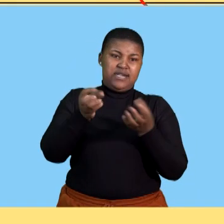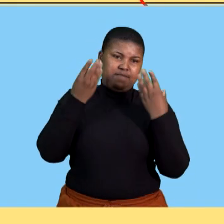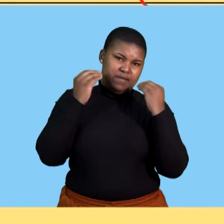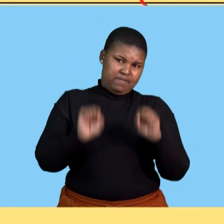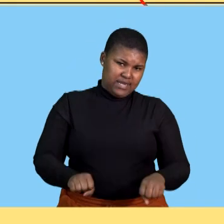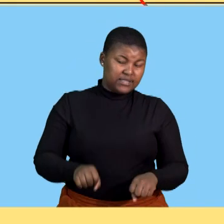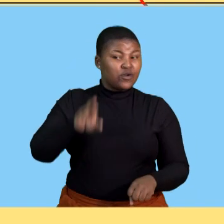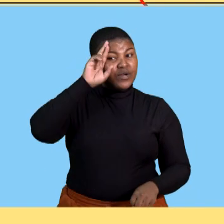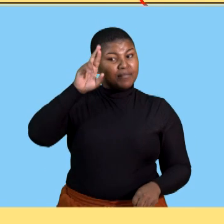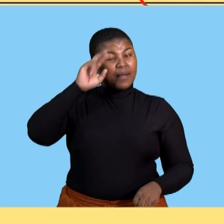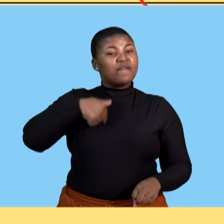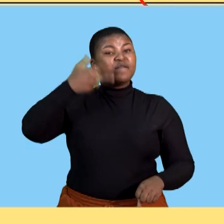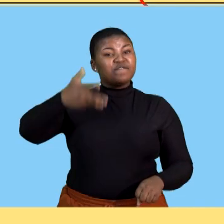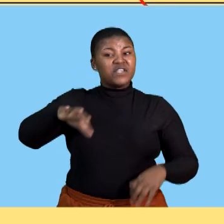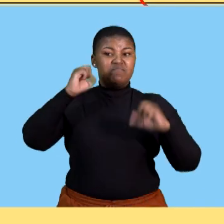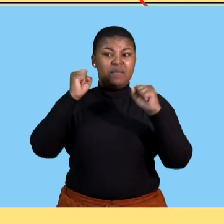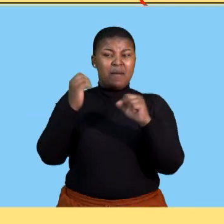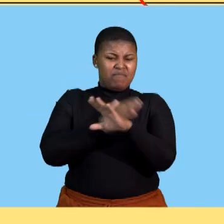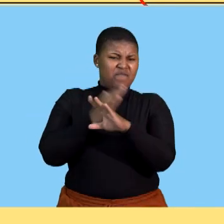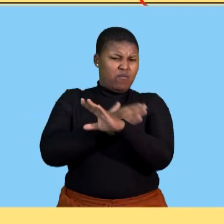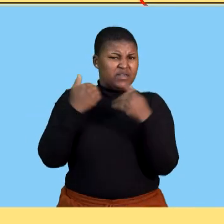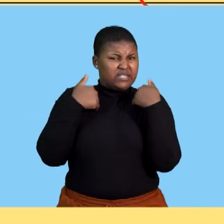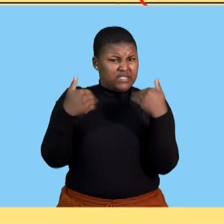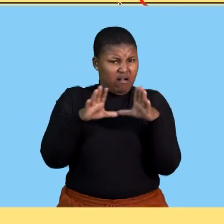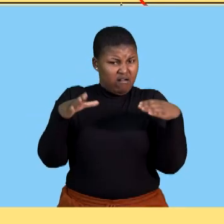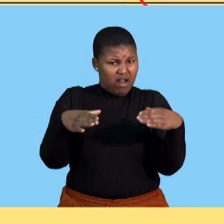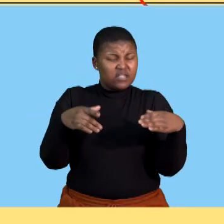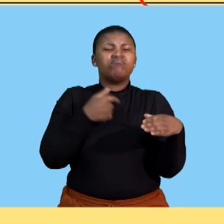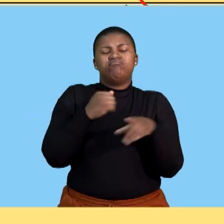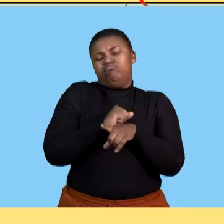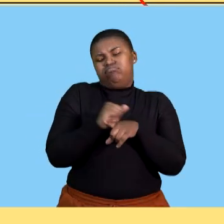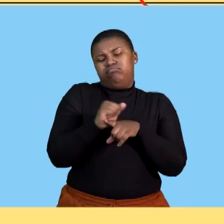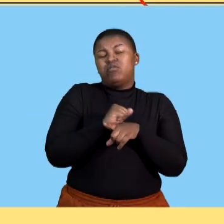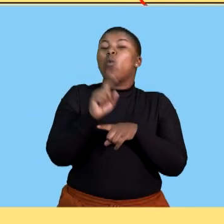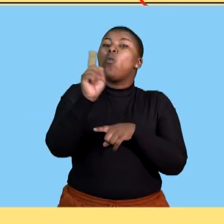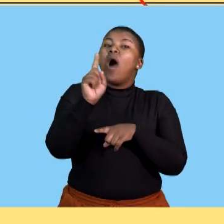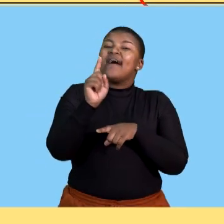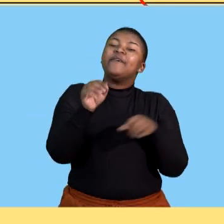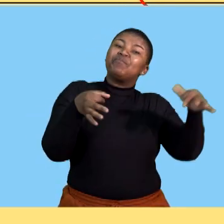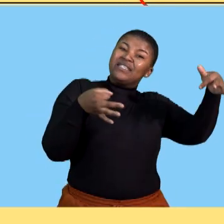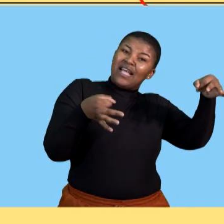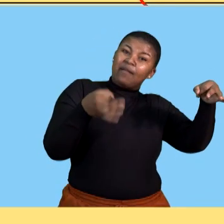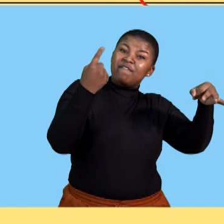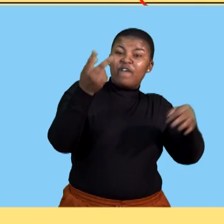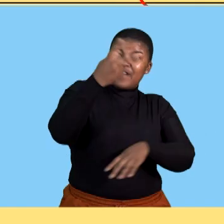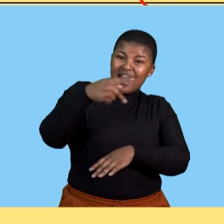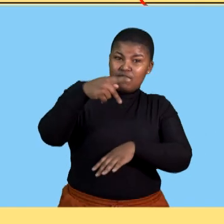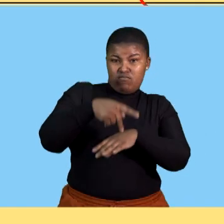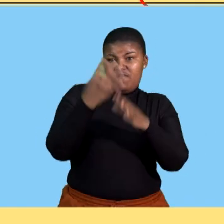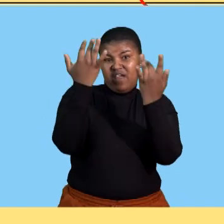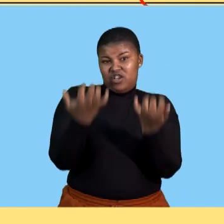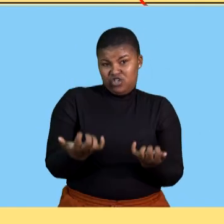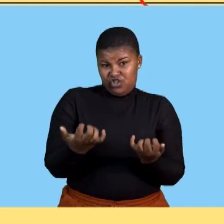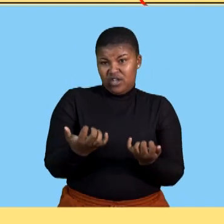58,890. Remember what I said at the beginning of this lesson. We are preparing the statement of financial position.